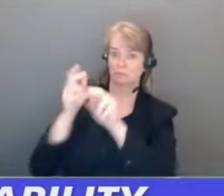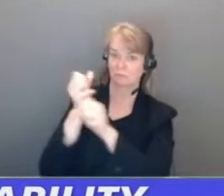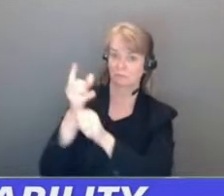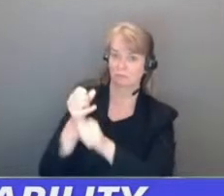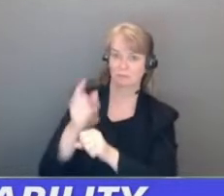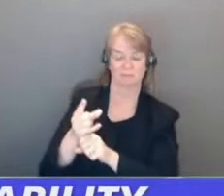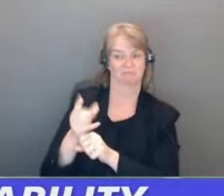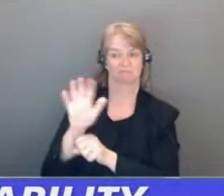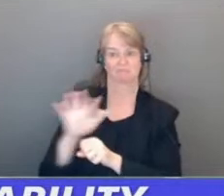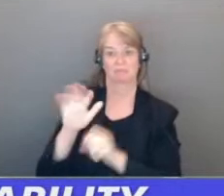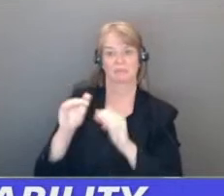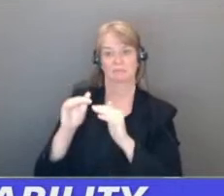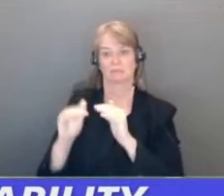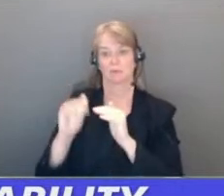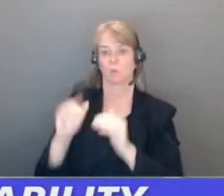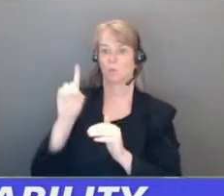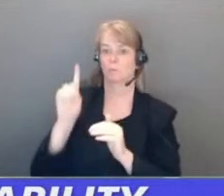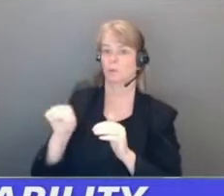years.